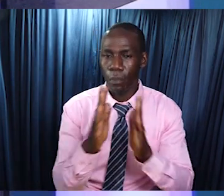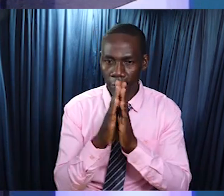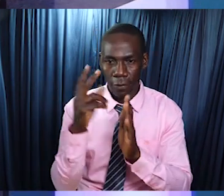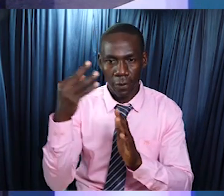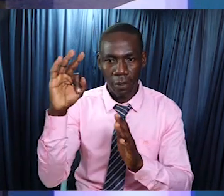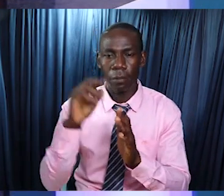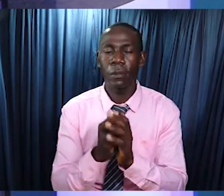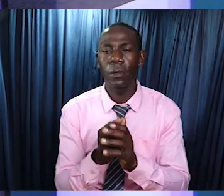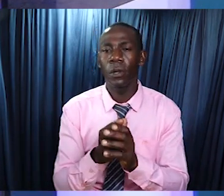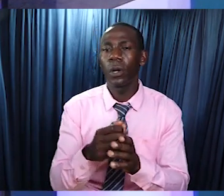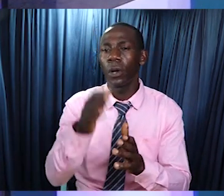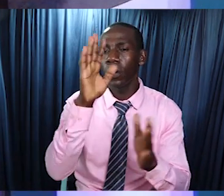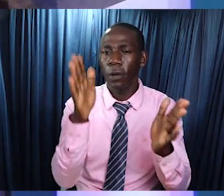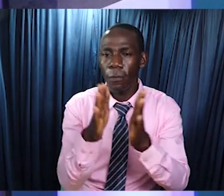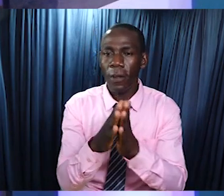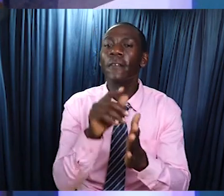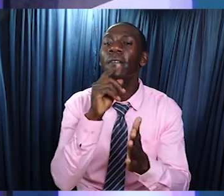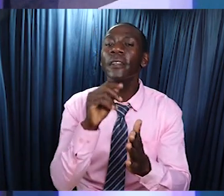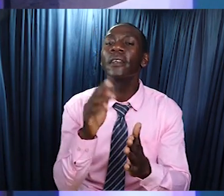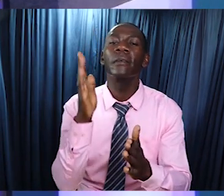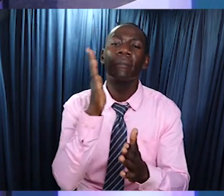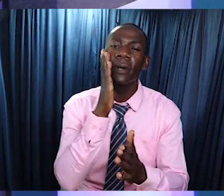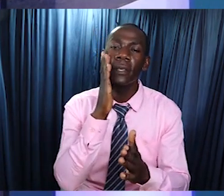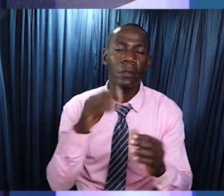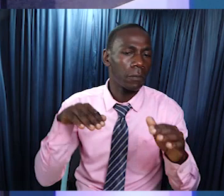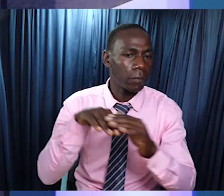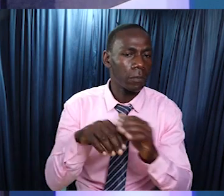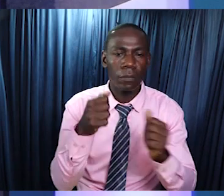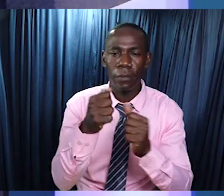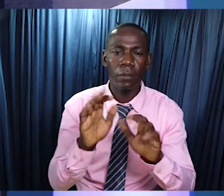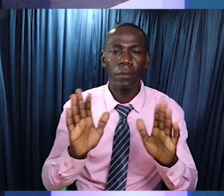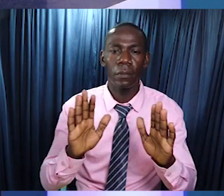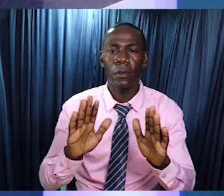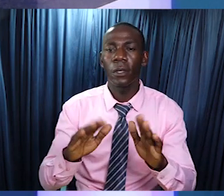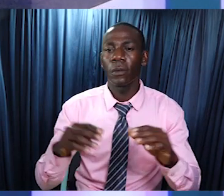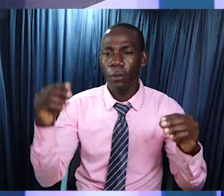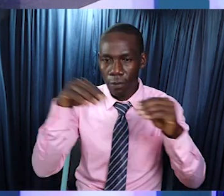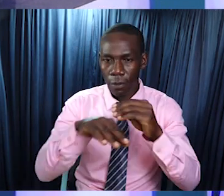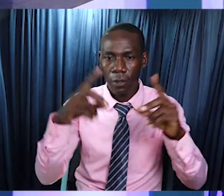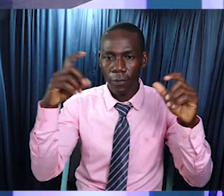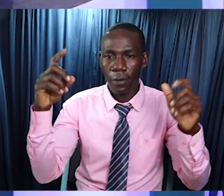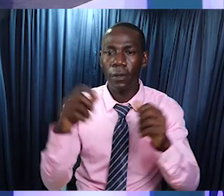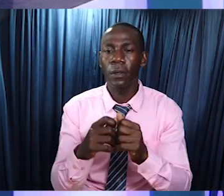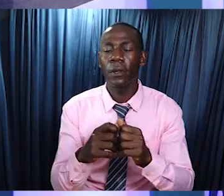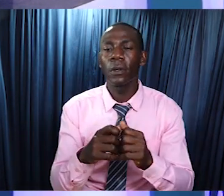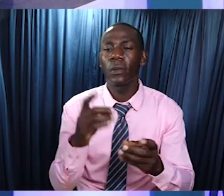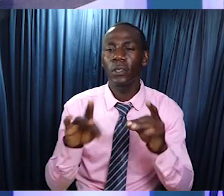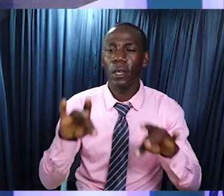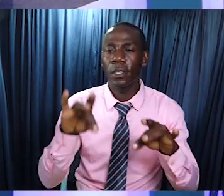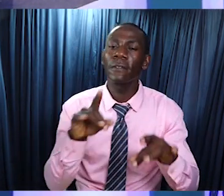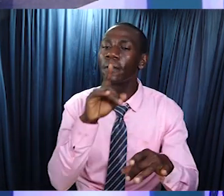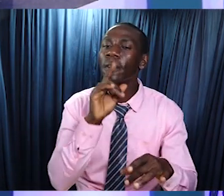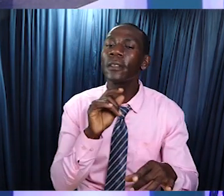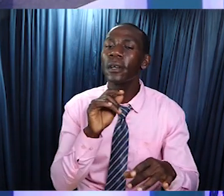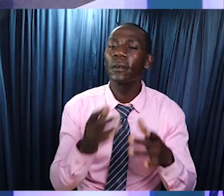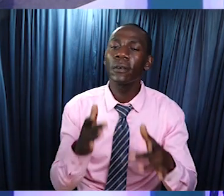Waombe. Pray for them. Mungu patanisha baba na mama. God reconcile my father. Usiingilie vita vyao. Don't intervene in the fight. Because you'll get to sin. Utahukumu baba. You'll condemn